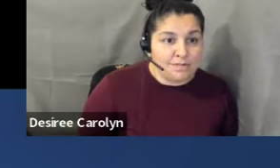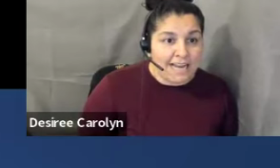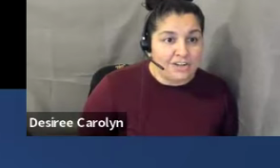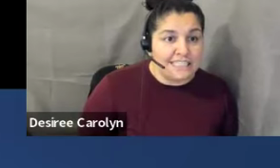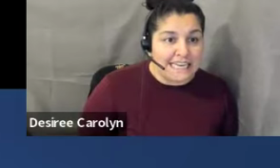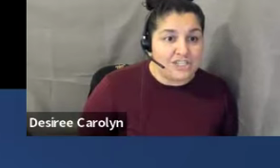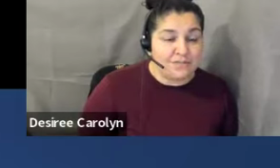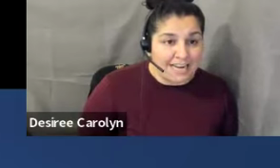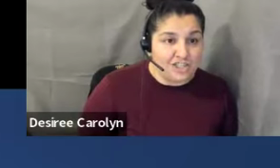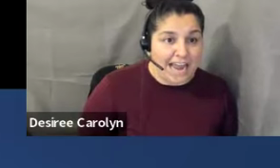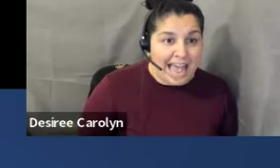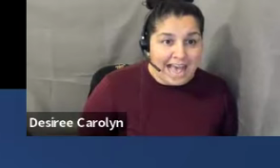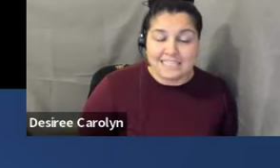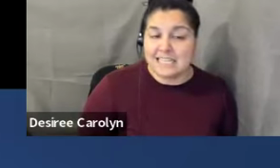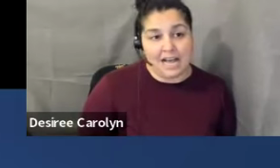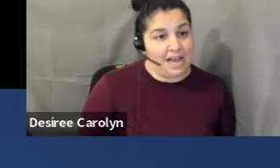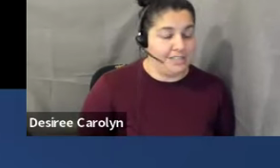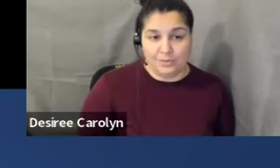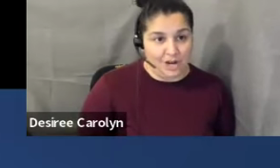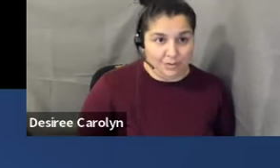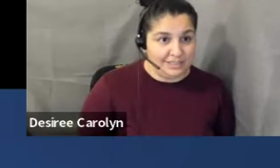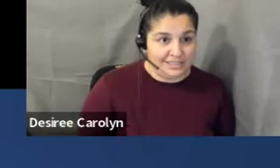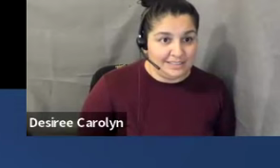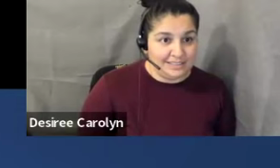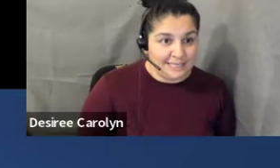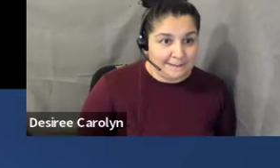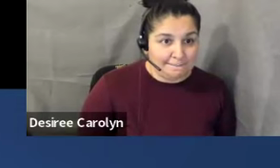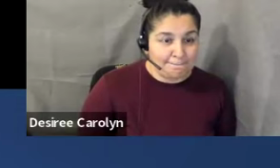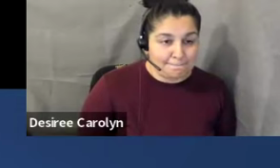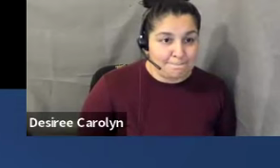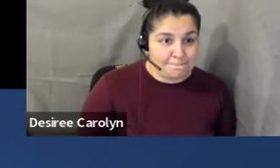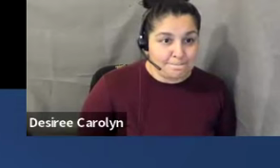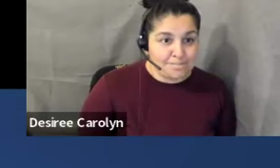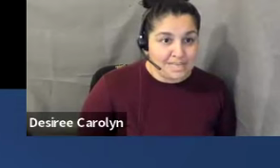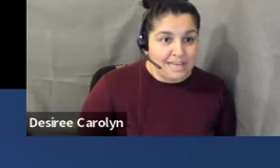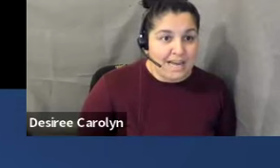service providers each vendor has, I don't know.